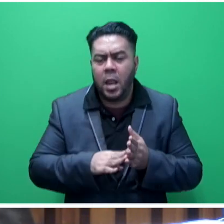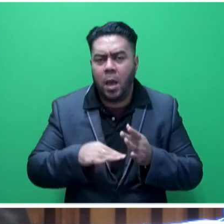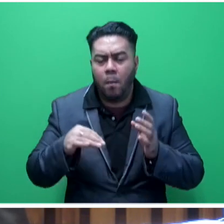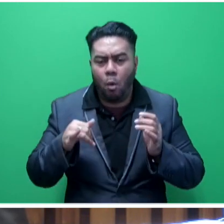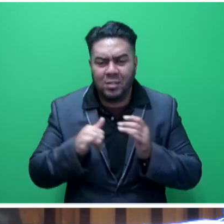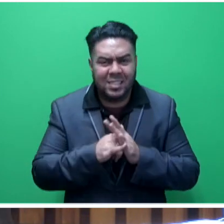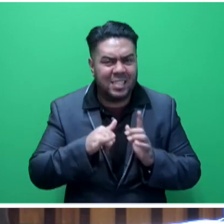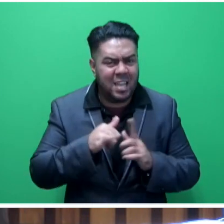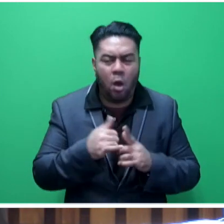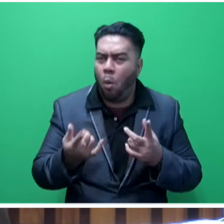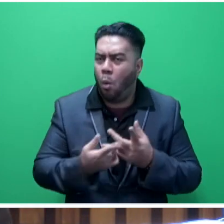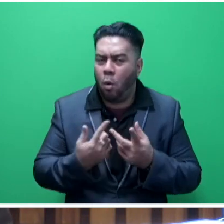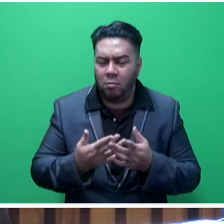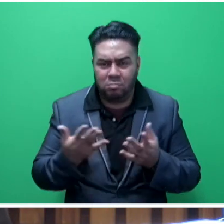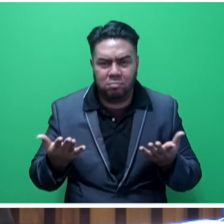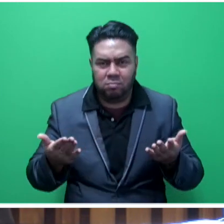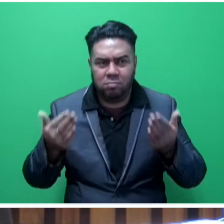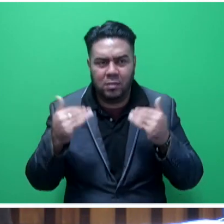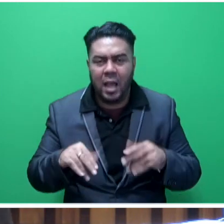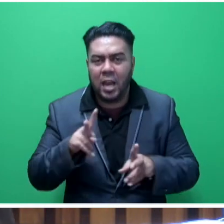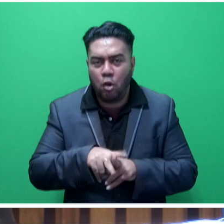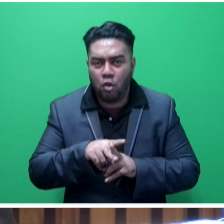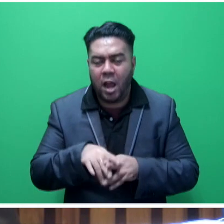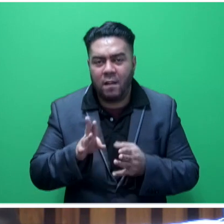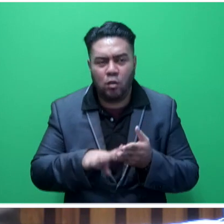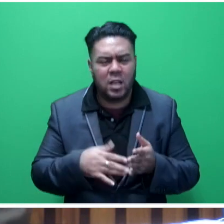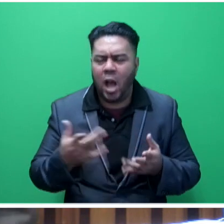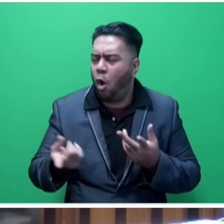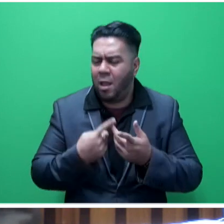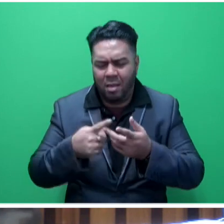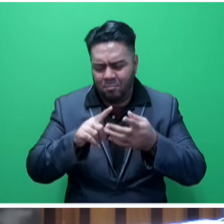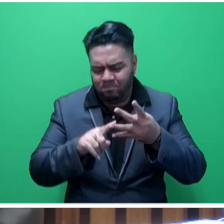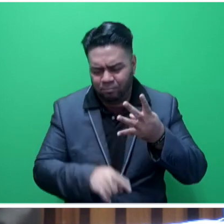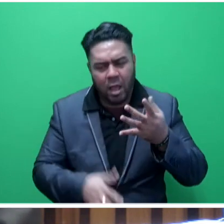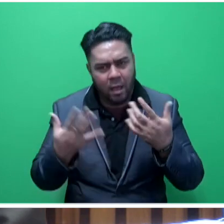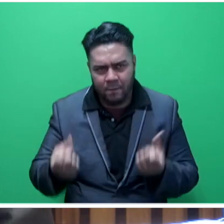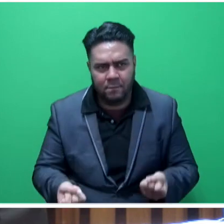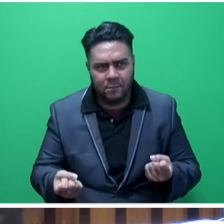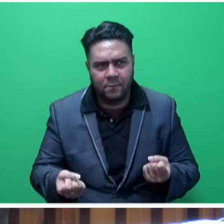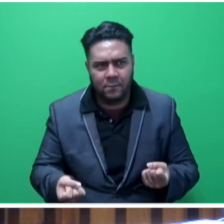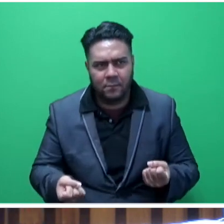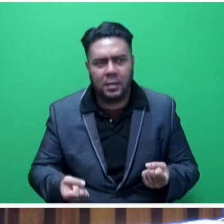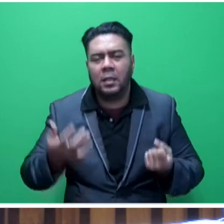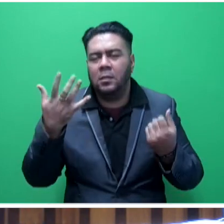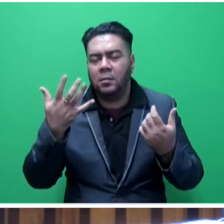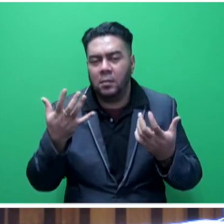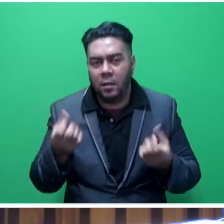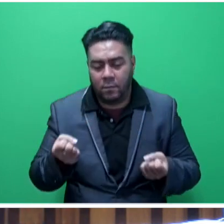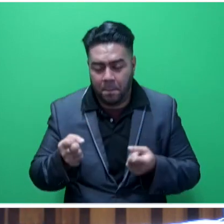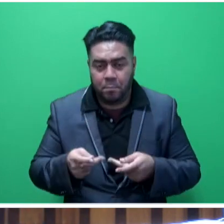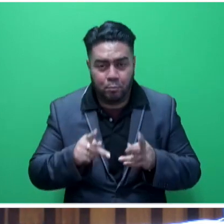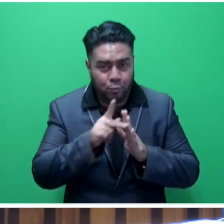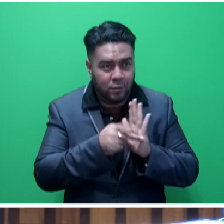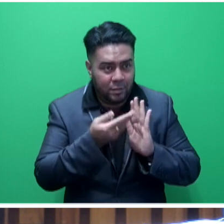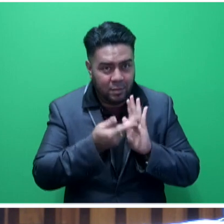Villages Bylaws 1969, Naranga, Novosa, everywhere else has it. There are certain provisions now, Mr. Speaker, sir, in